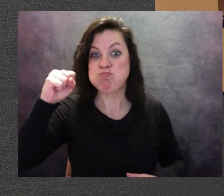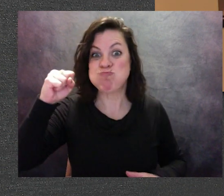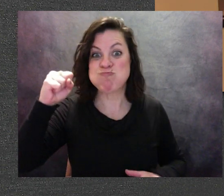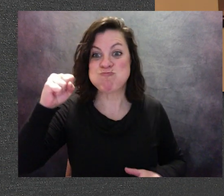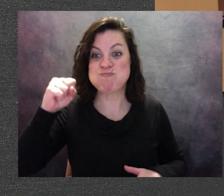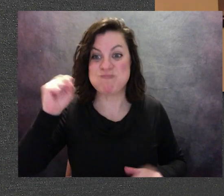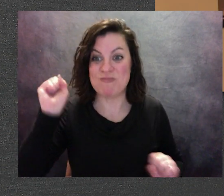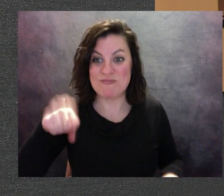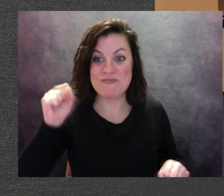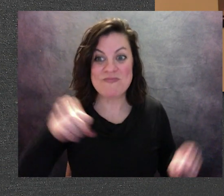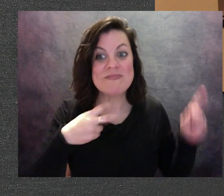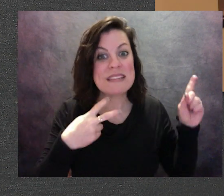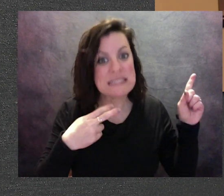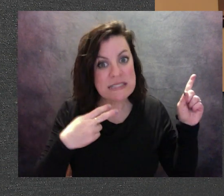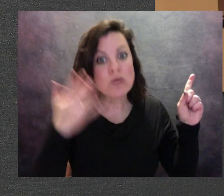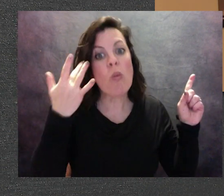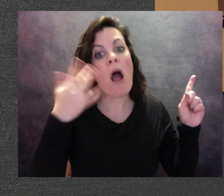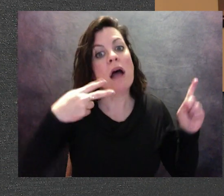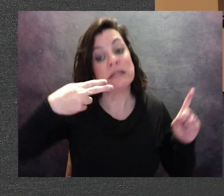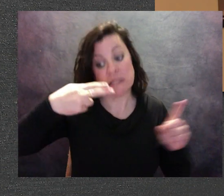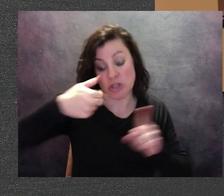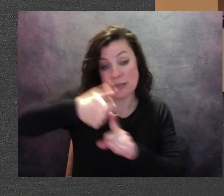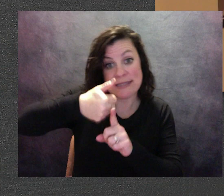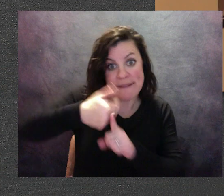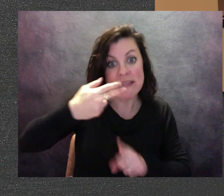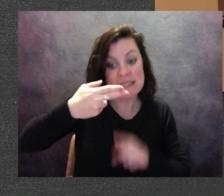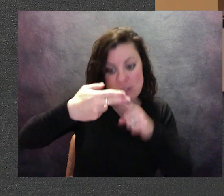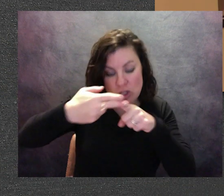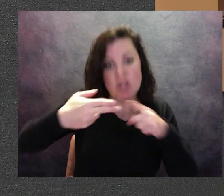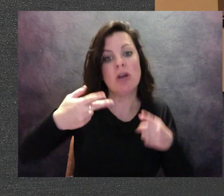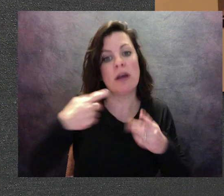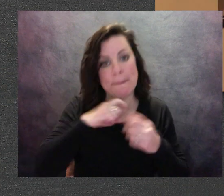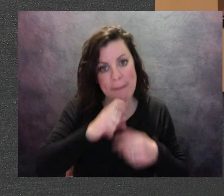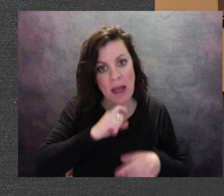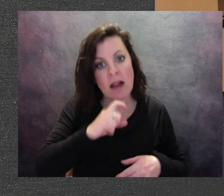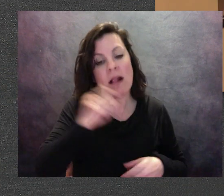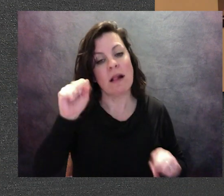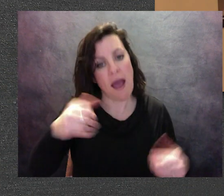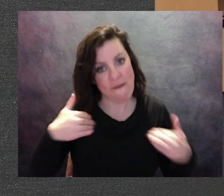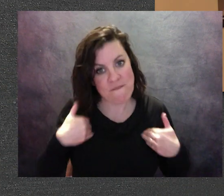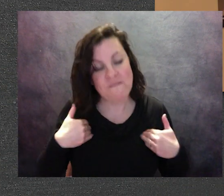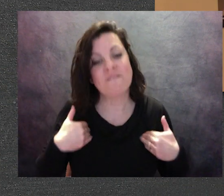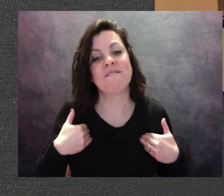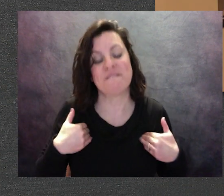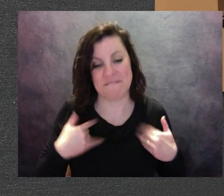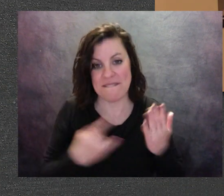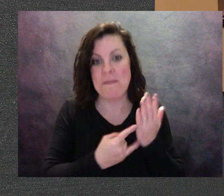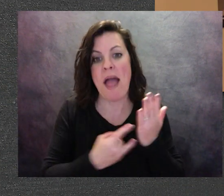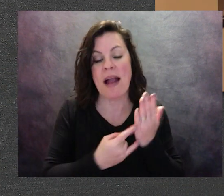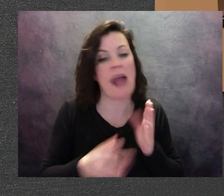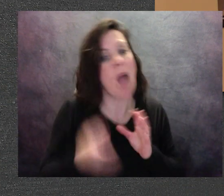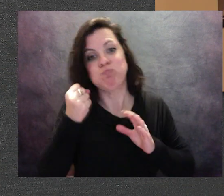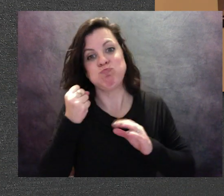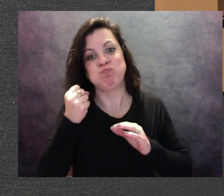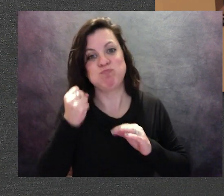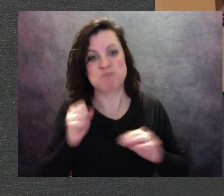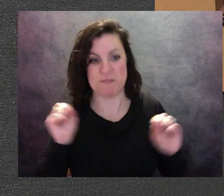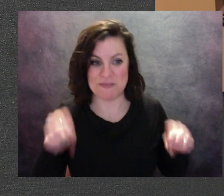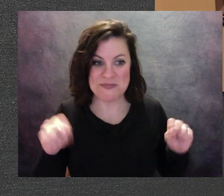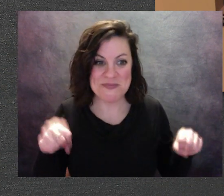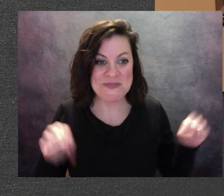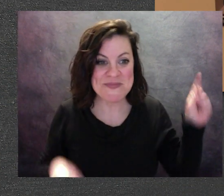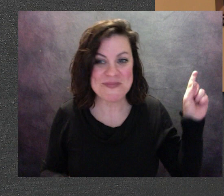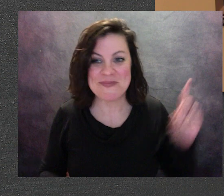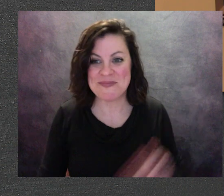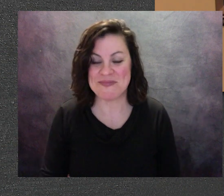because the scissors are metal. Yes. Yes, it does. So we're going to put yes.